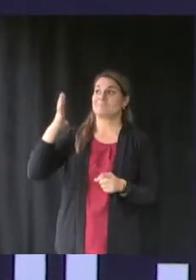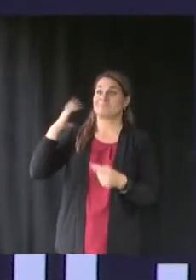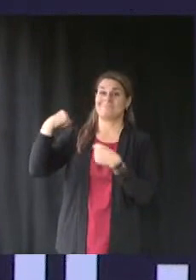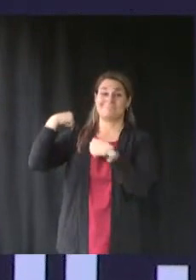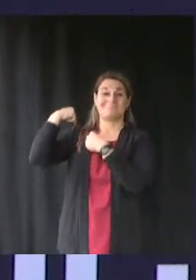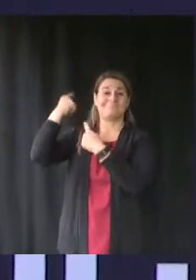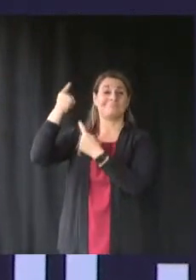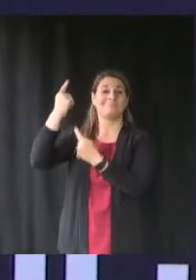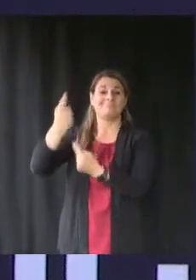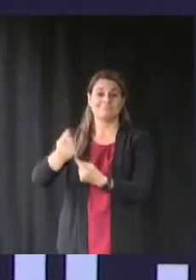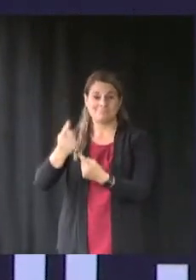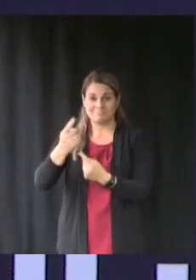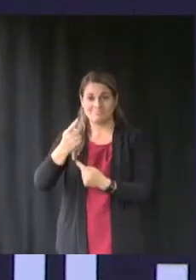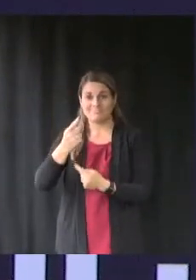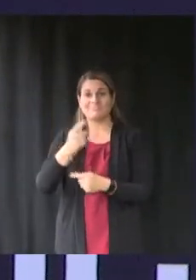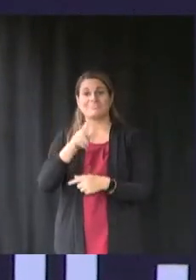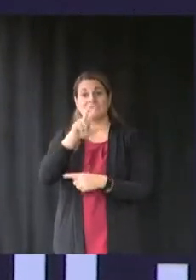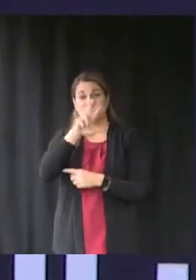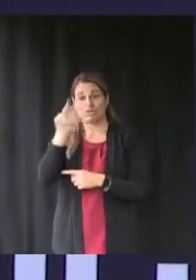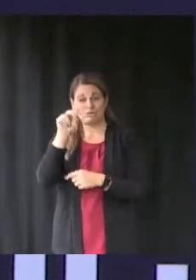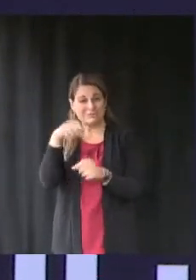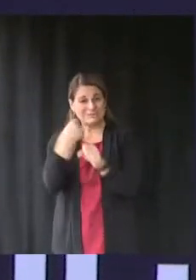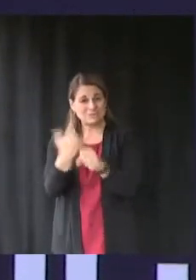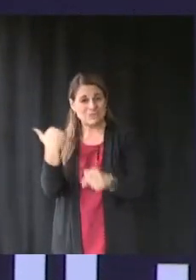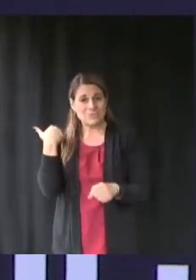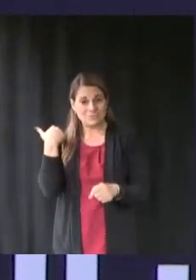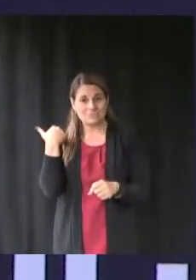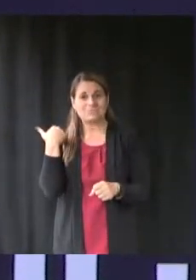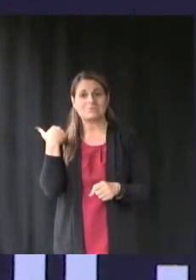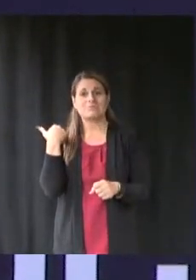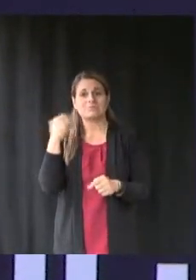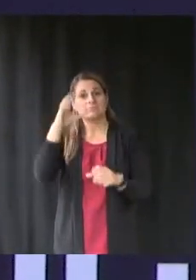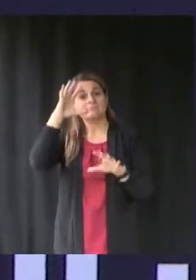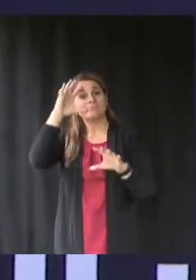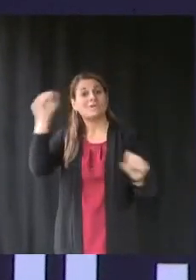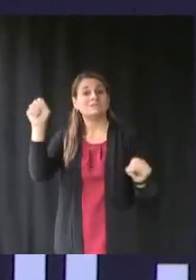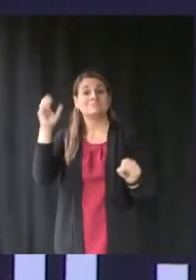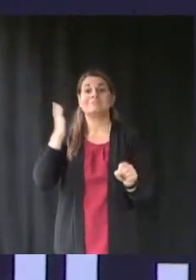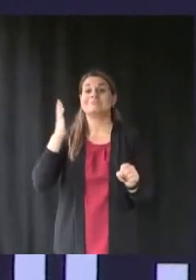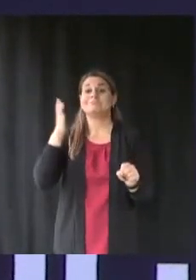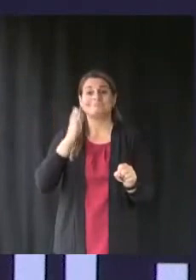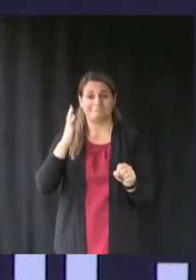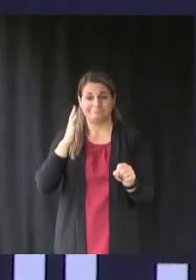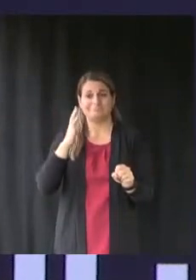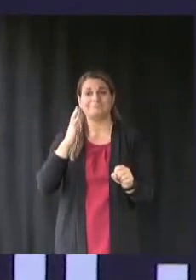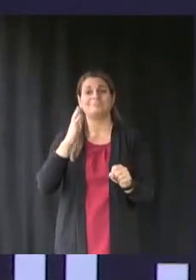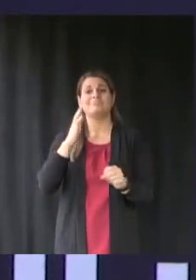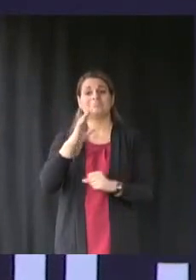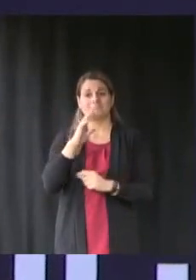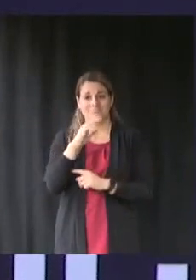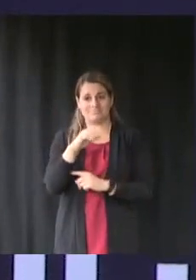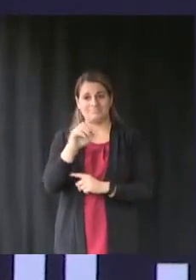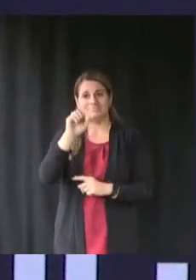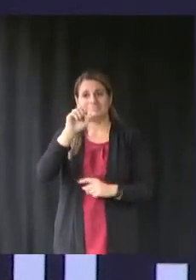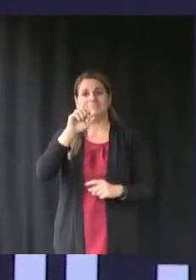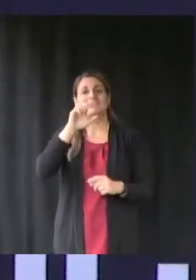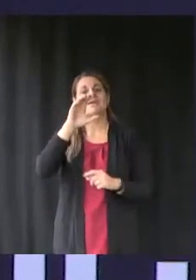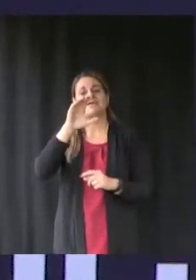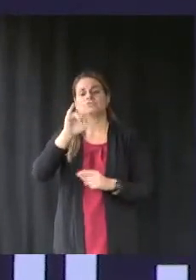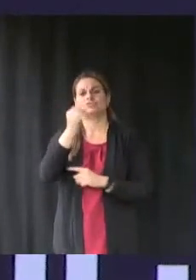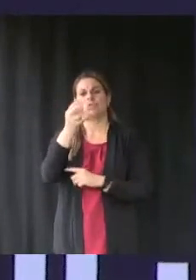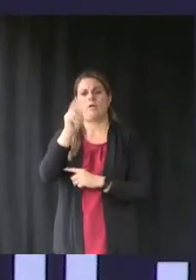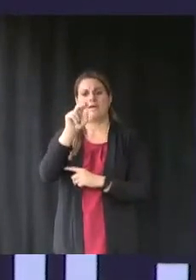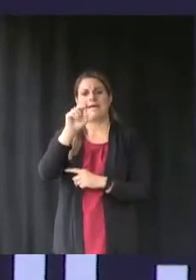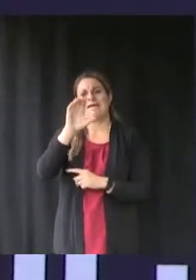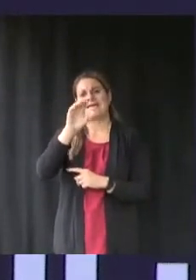30 years ago that a former president of this institution, John Gladstein, made a phone call to me and asked if I would be